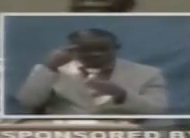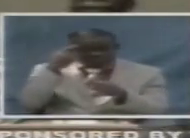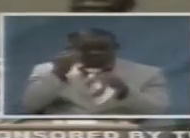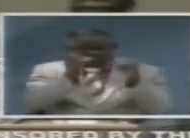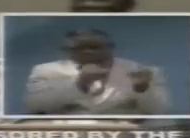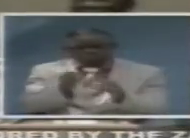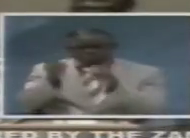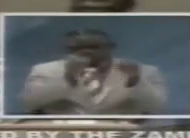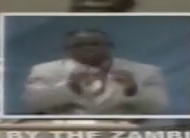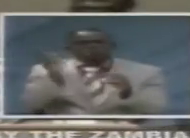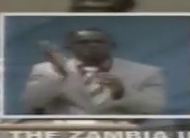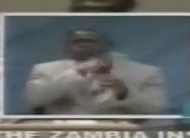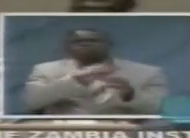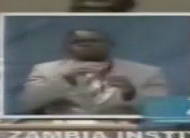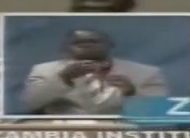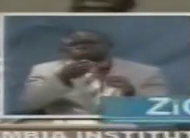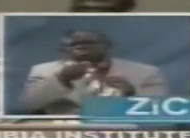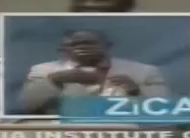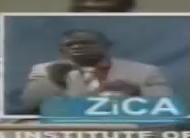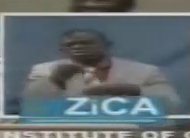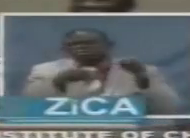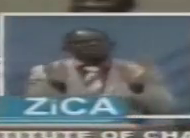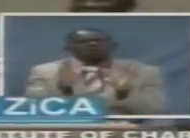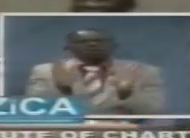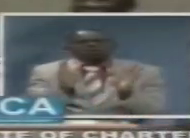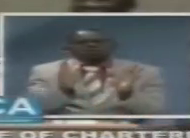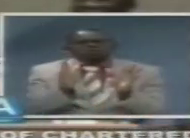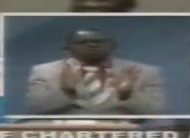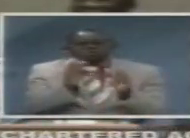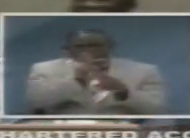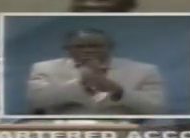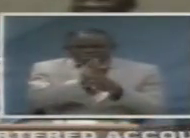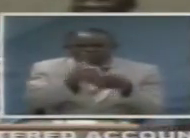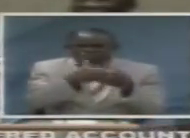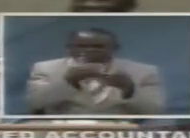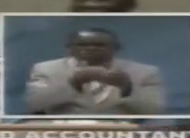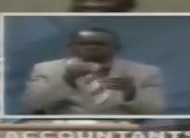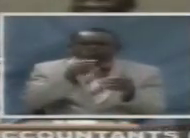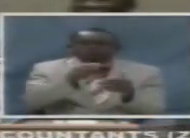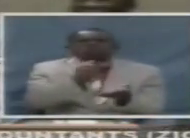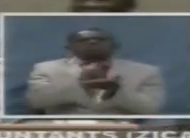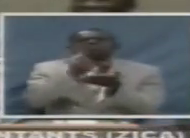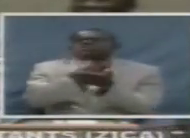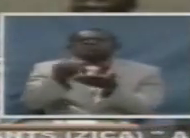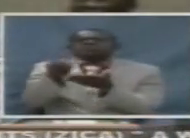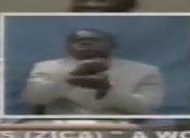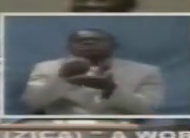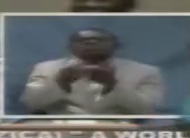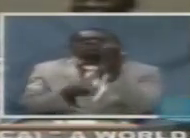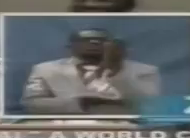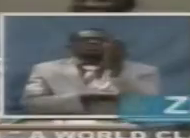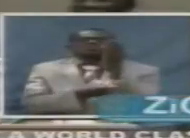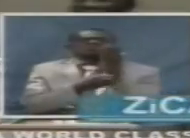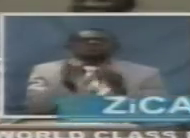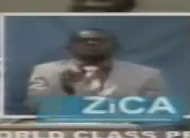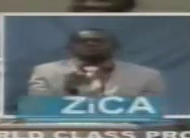have started showing some positive results in securing a sustainable growth going forward. Through these measures,